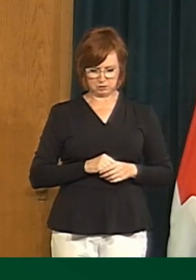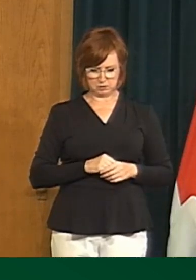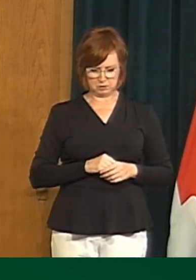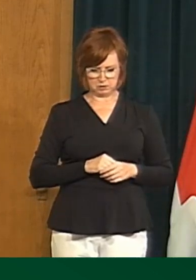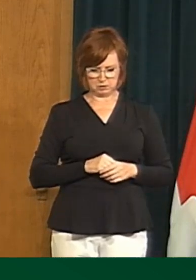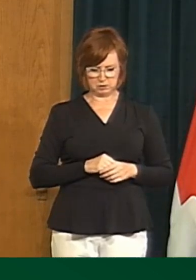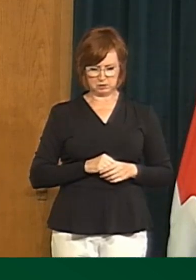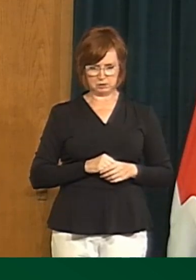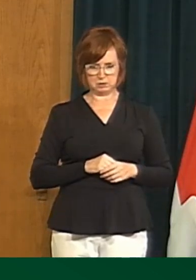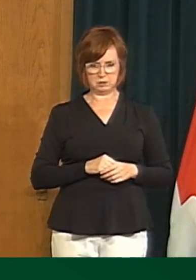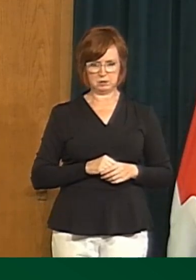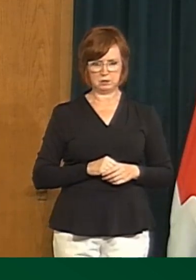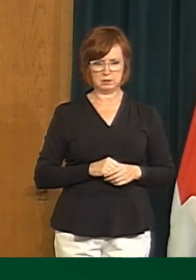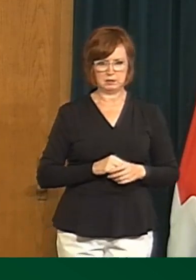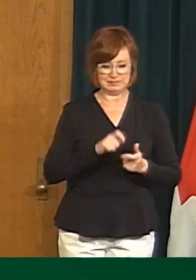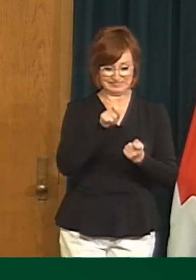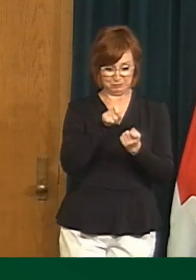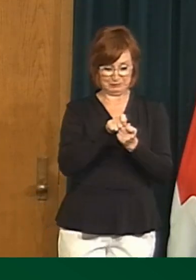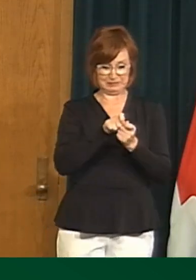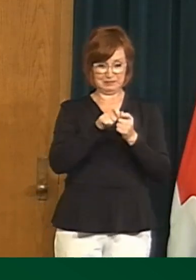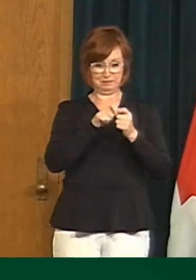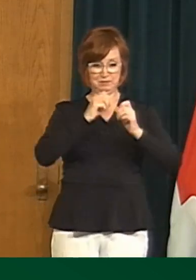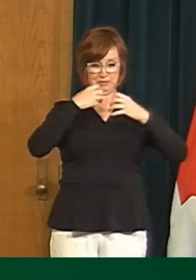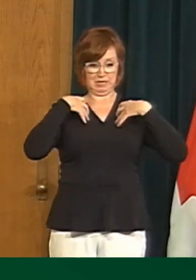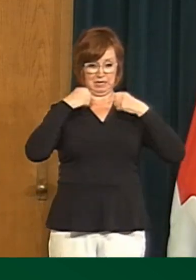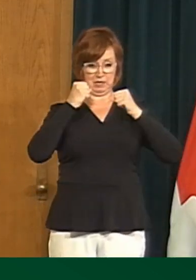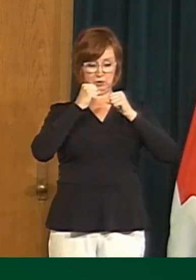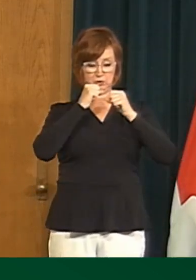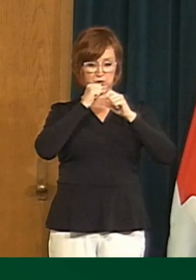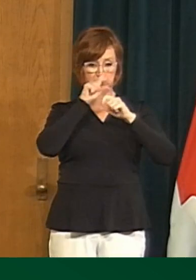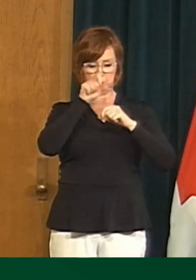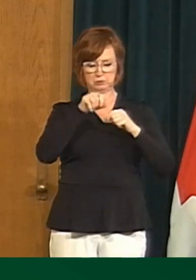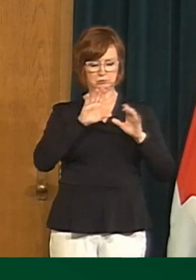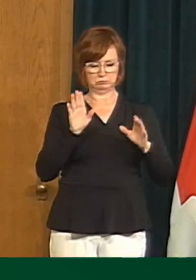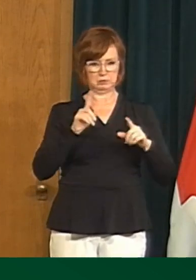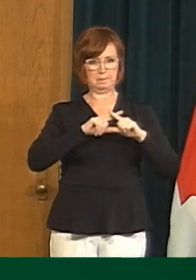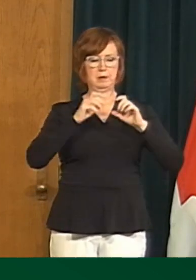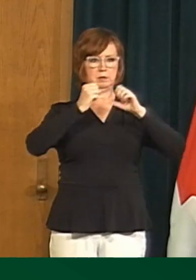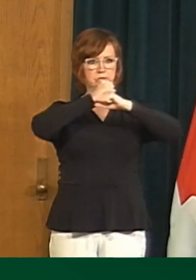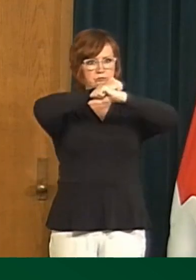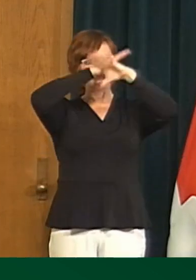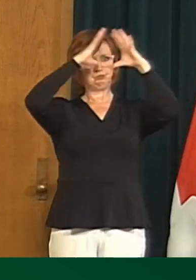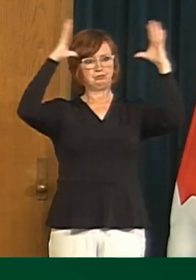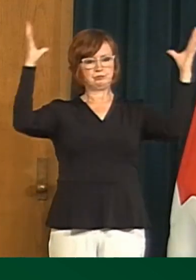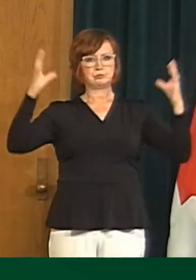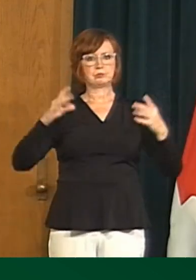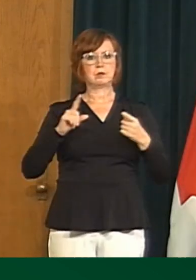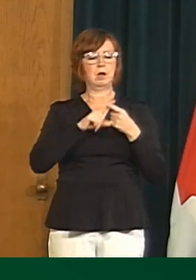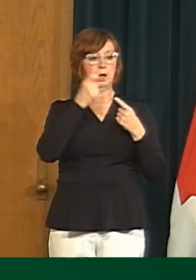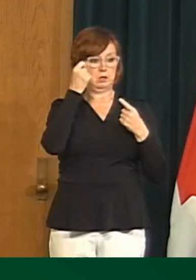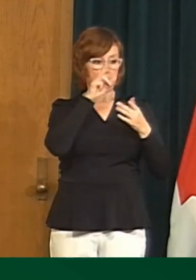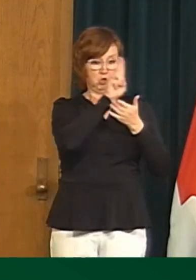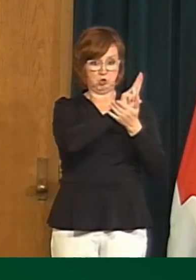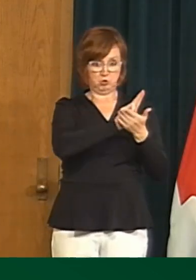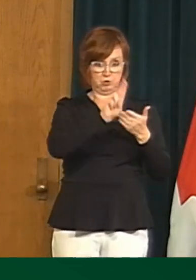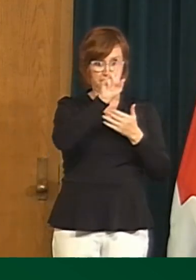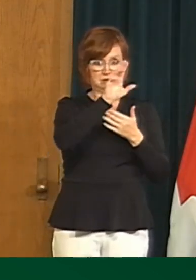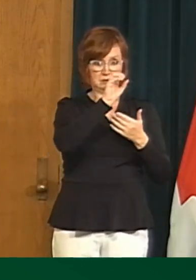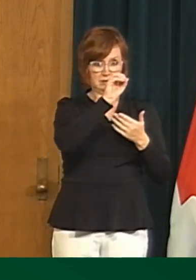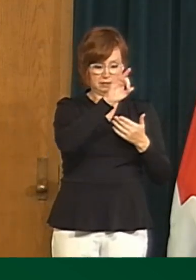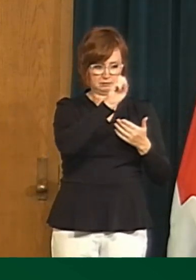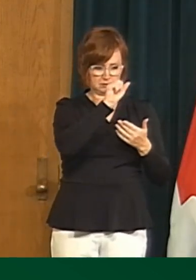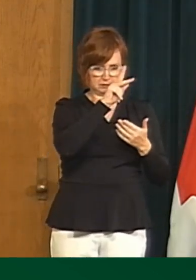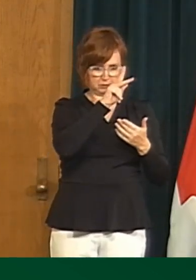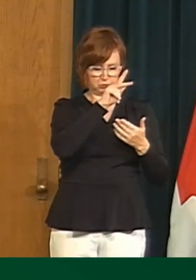bigger picture health questions. My first is just beyond what is happening at the University of Saskatchewan, what is